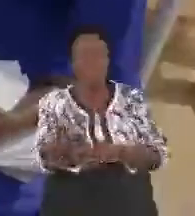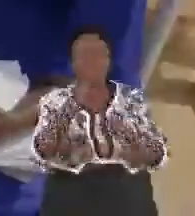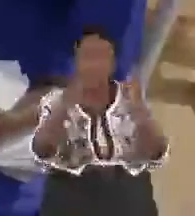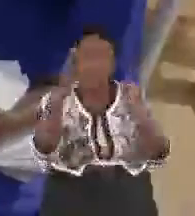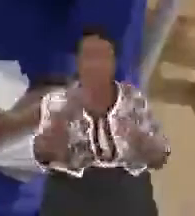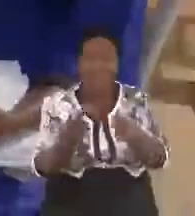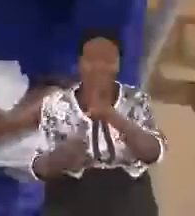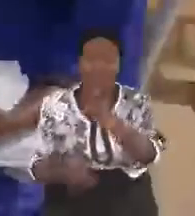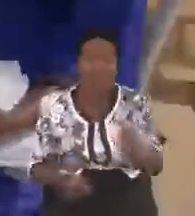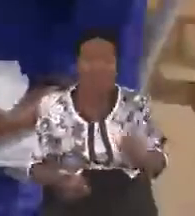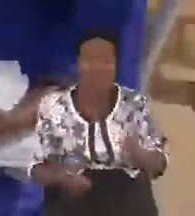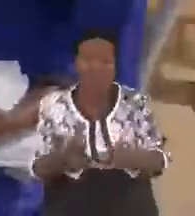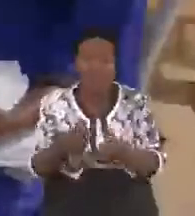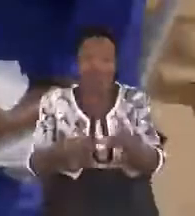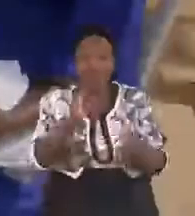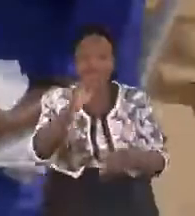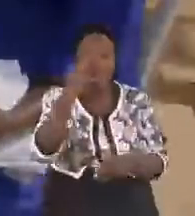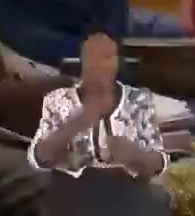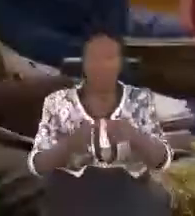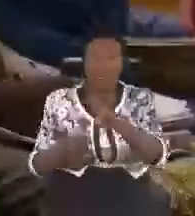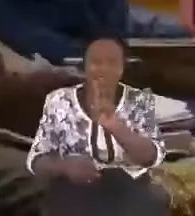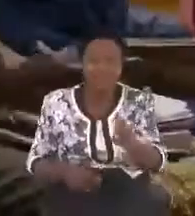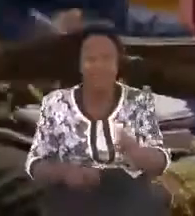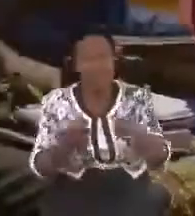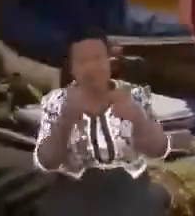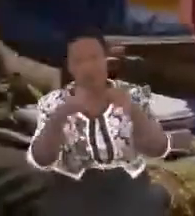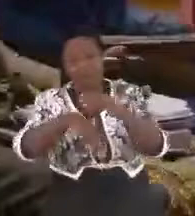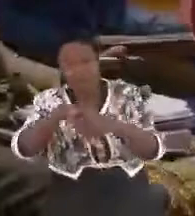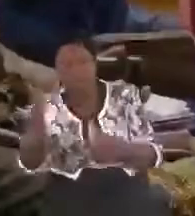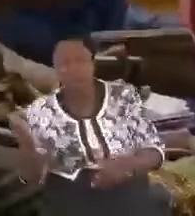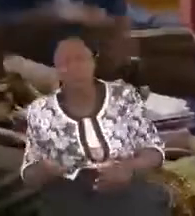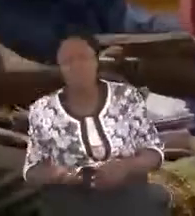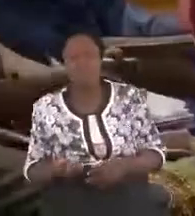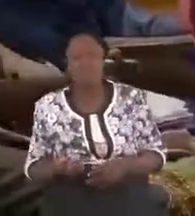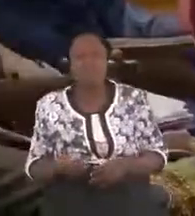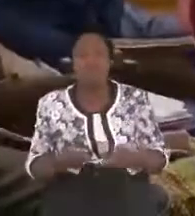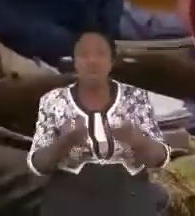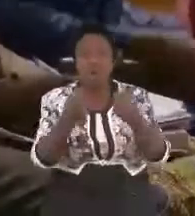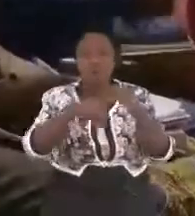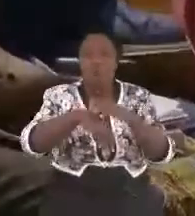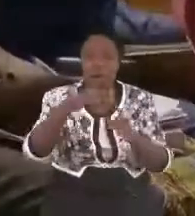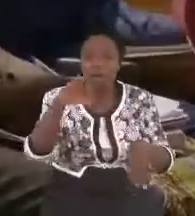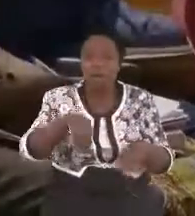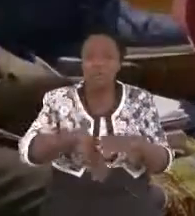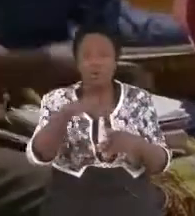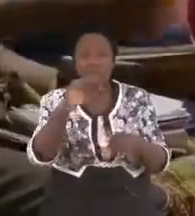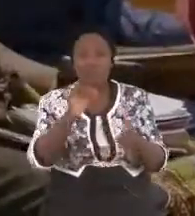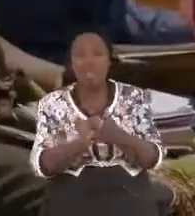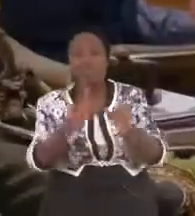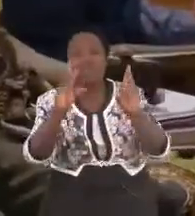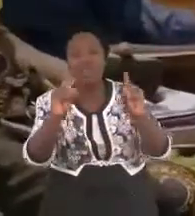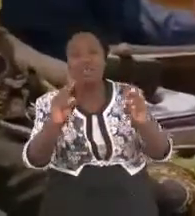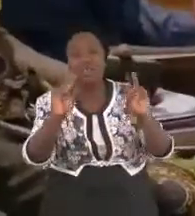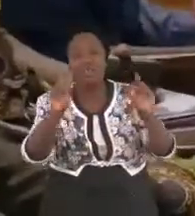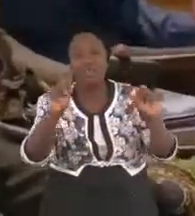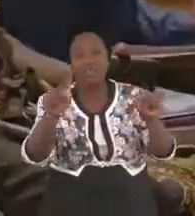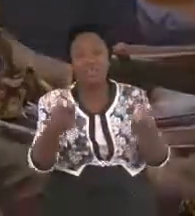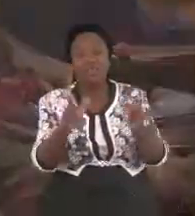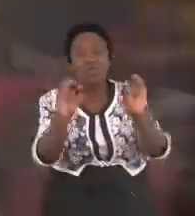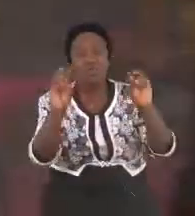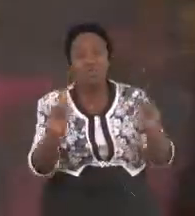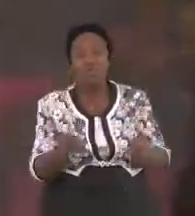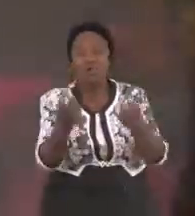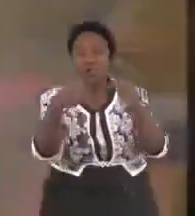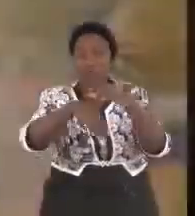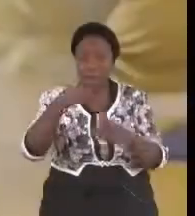name? Come forth. Out of that dungeon, come forth. Out of that